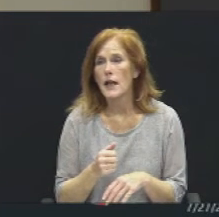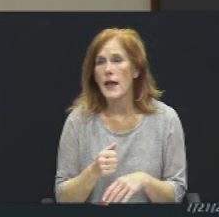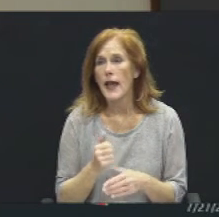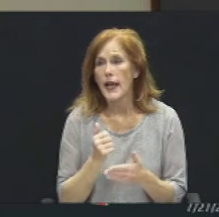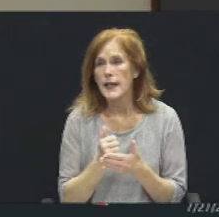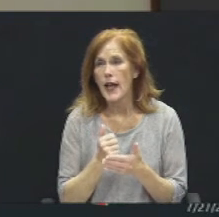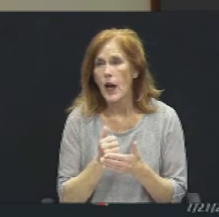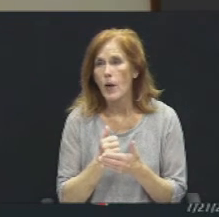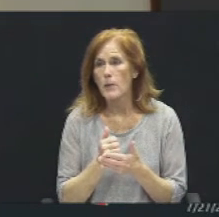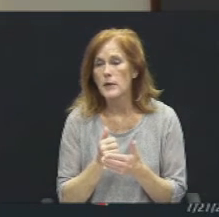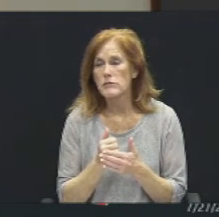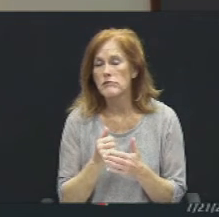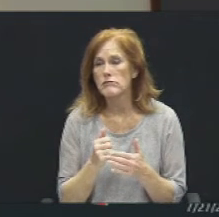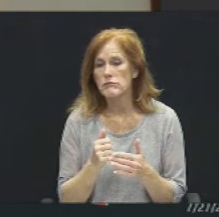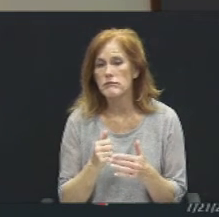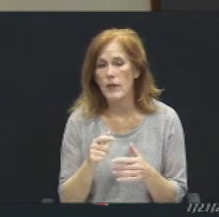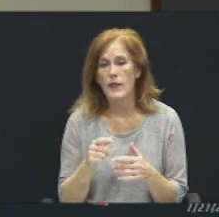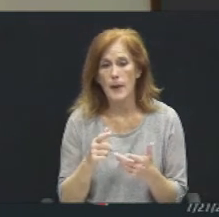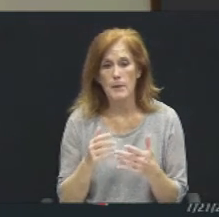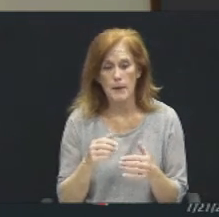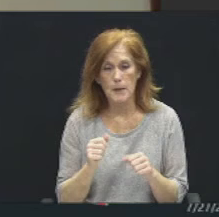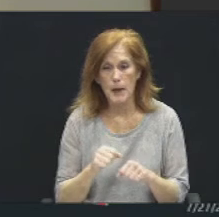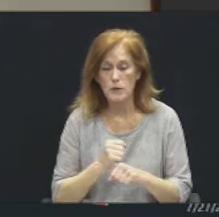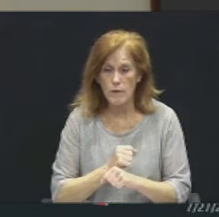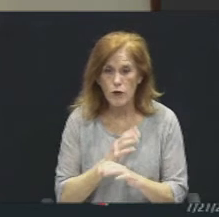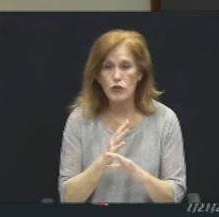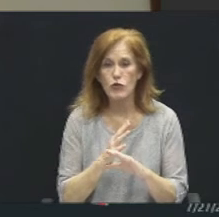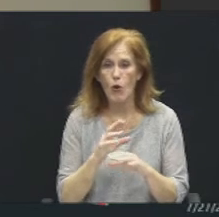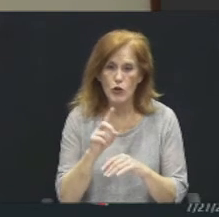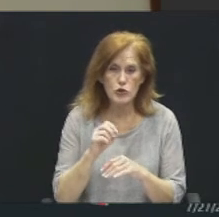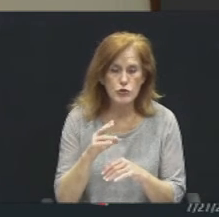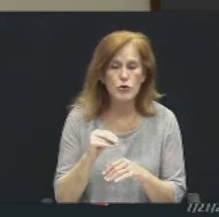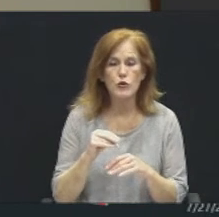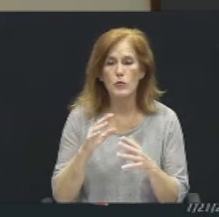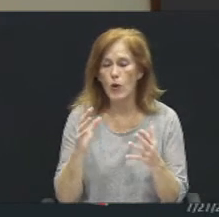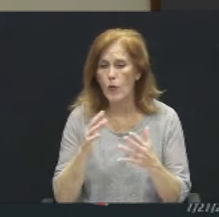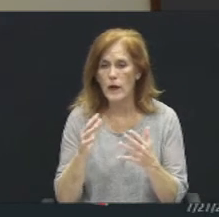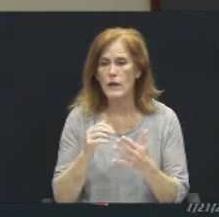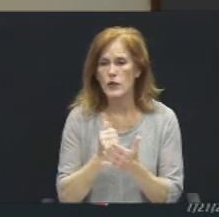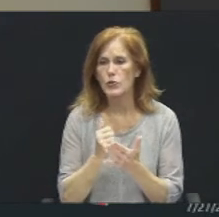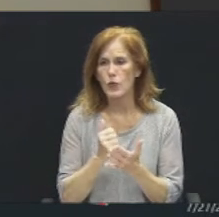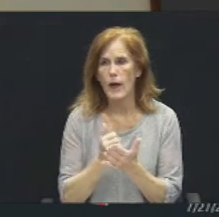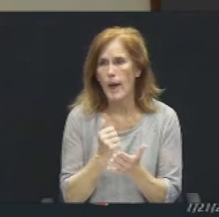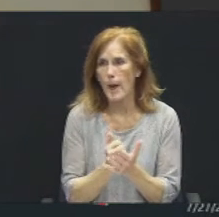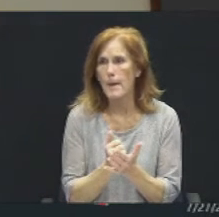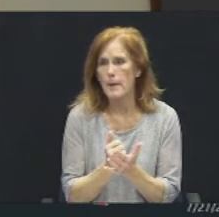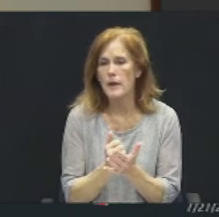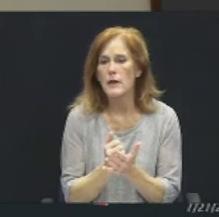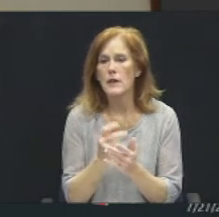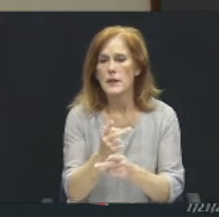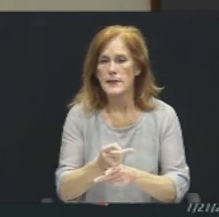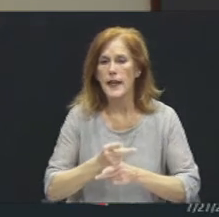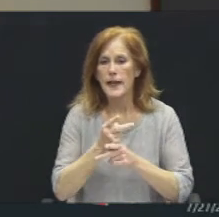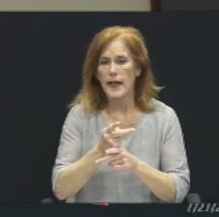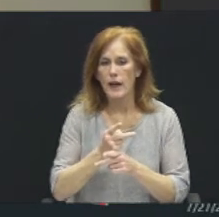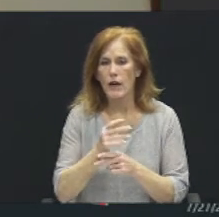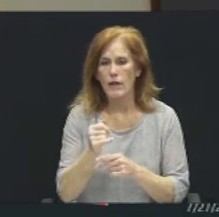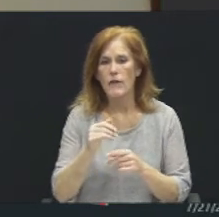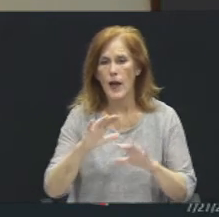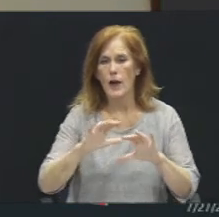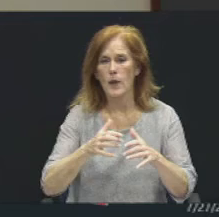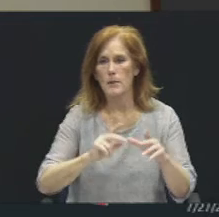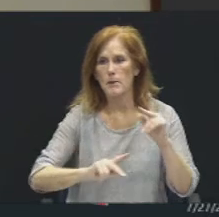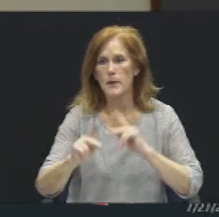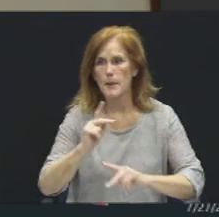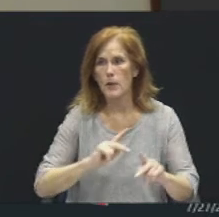its feet so that they can help administer to their congregation. So